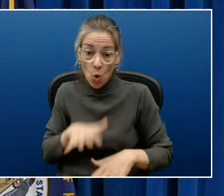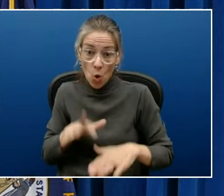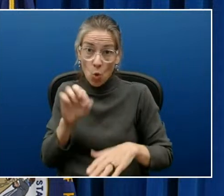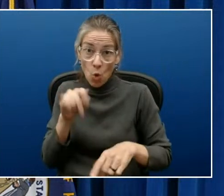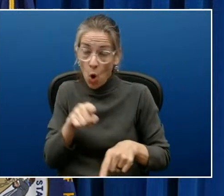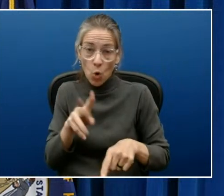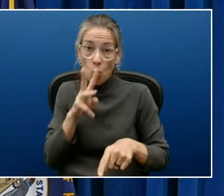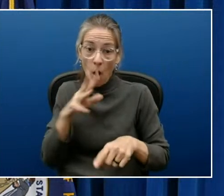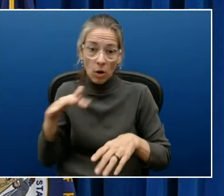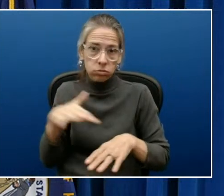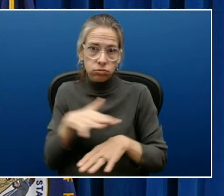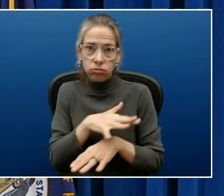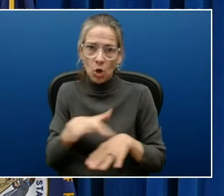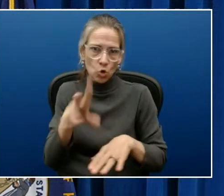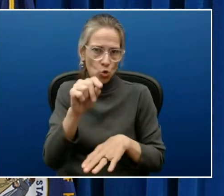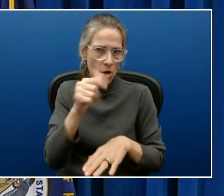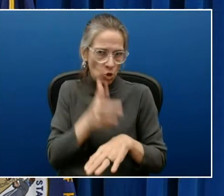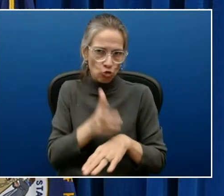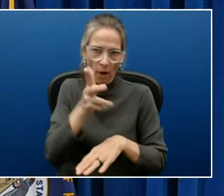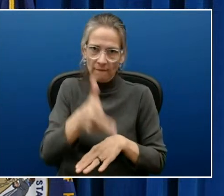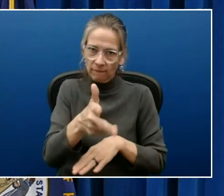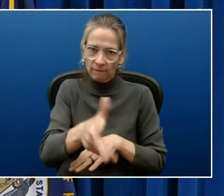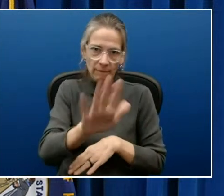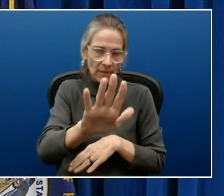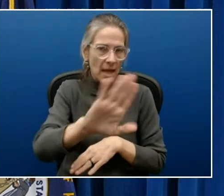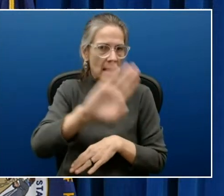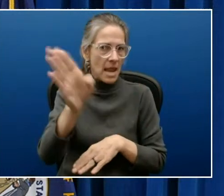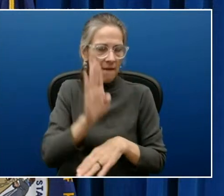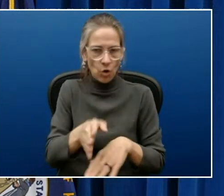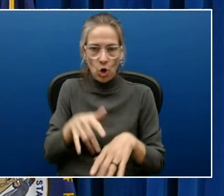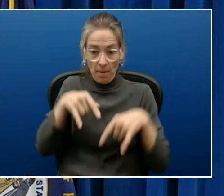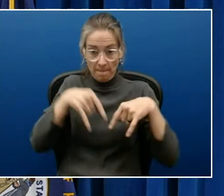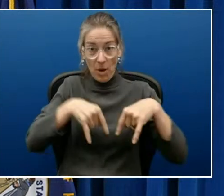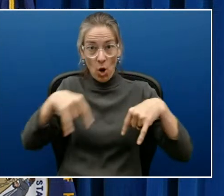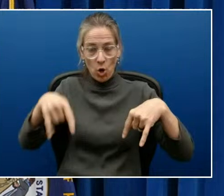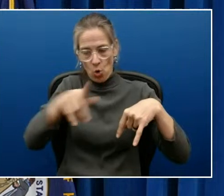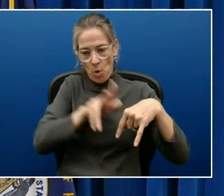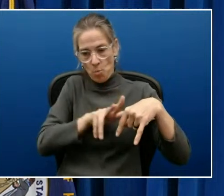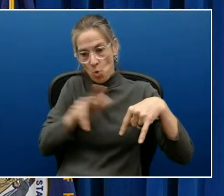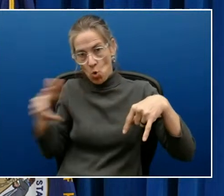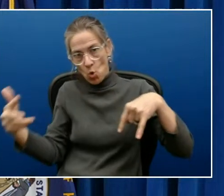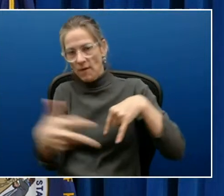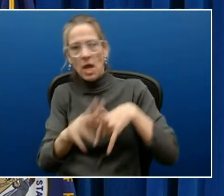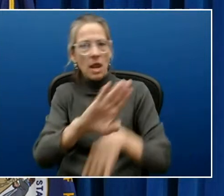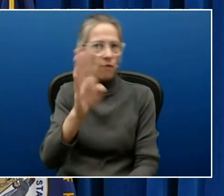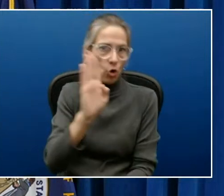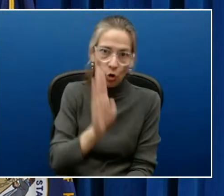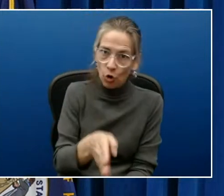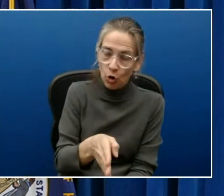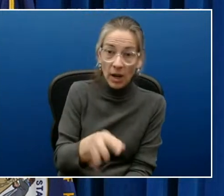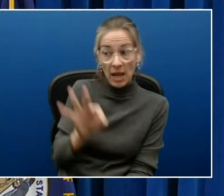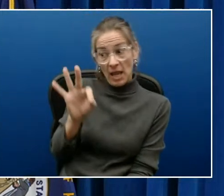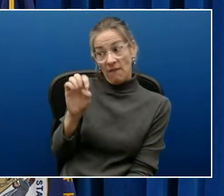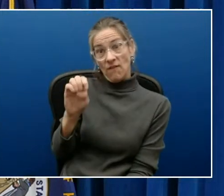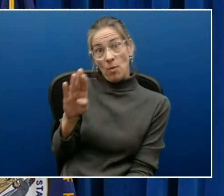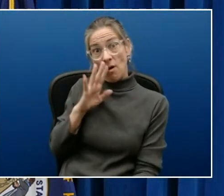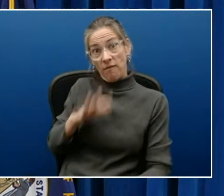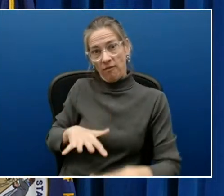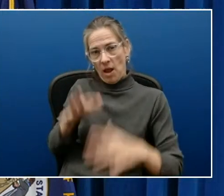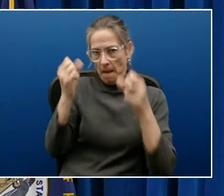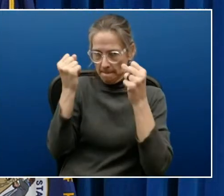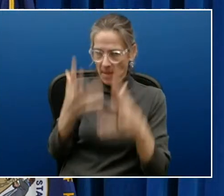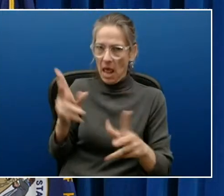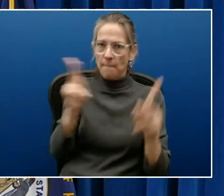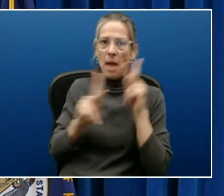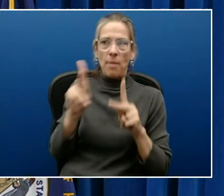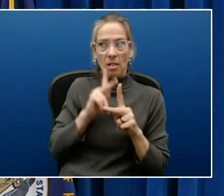it. Never go around barriers and never move barriers. In our February flooding, we lost a number of people that should still be here